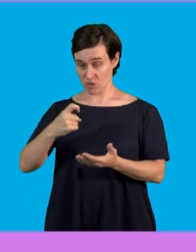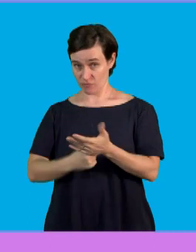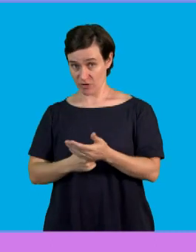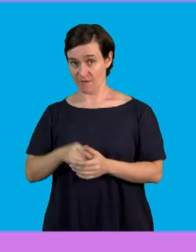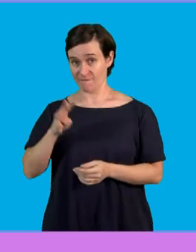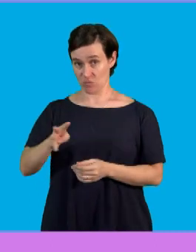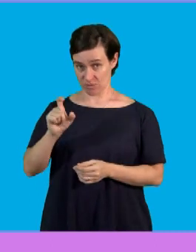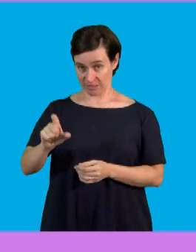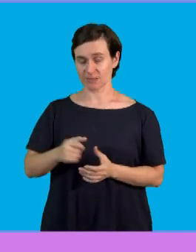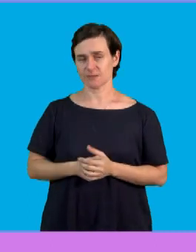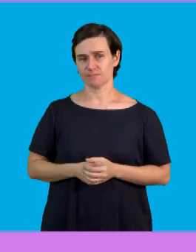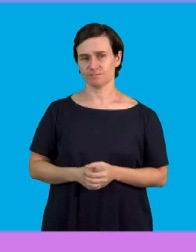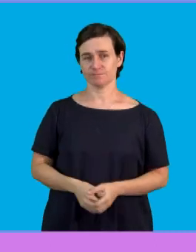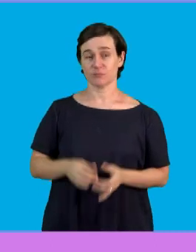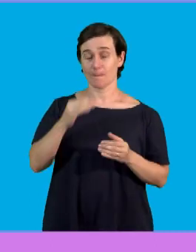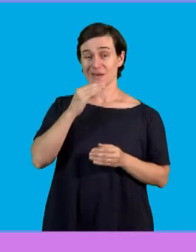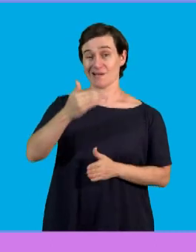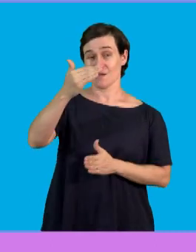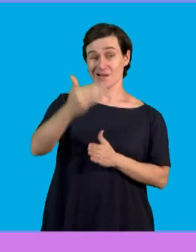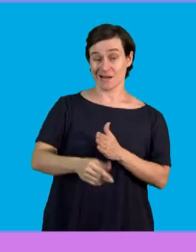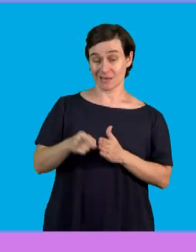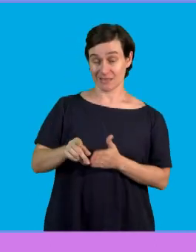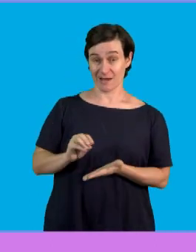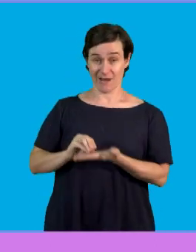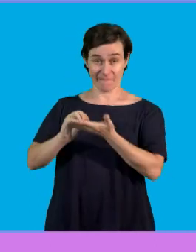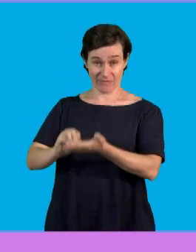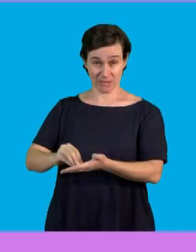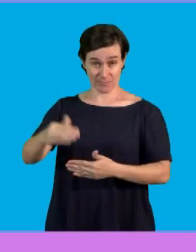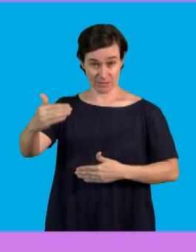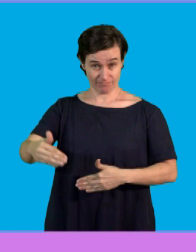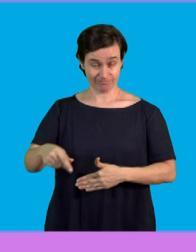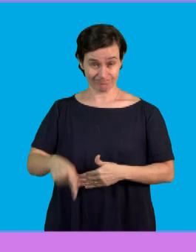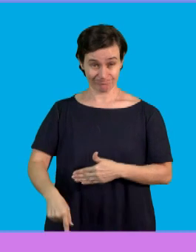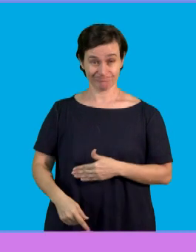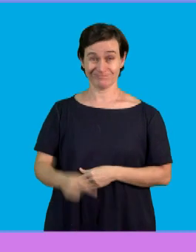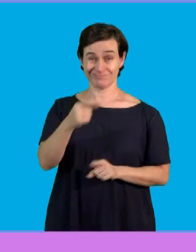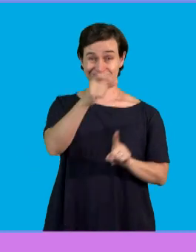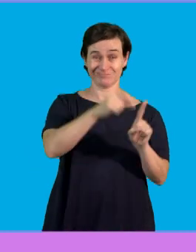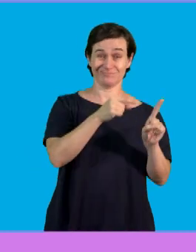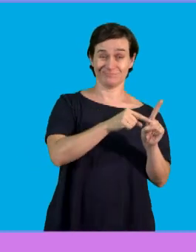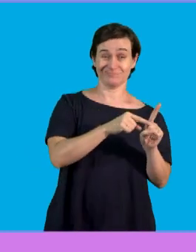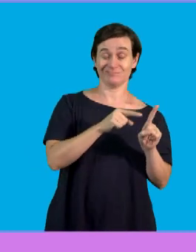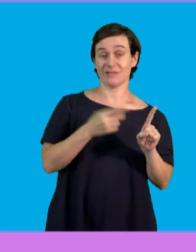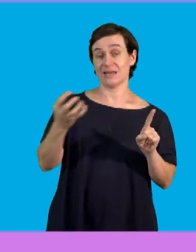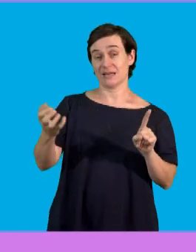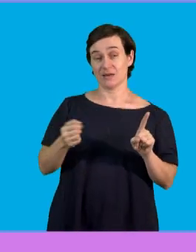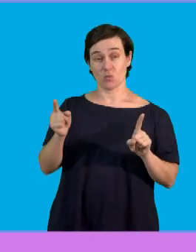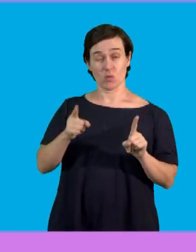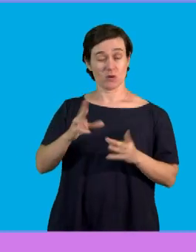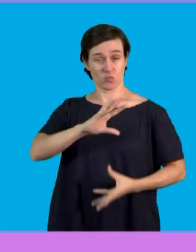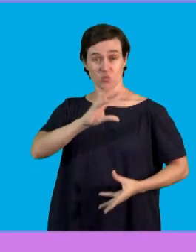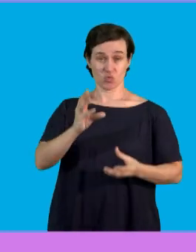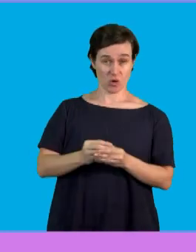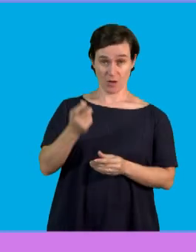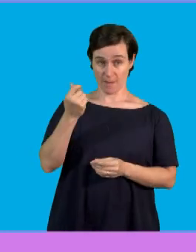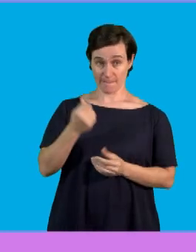5,851 rand 14 cents. So now by the end of this investment, Mr. Jones would have had accumulated a